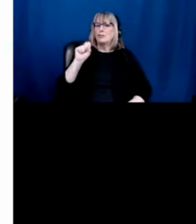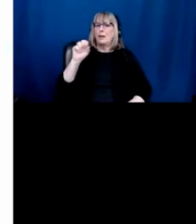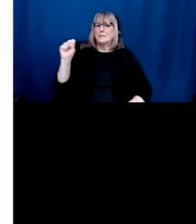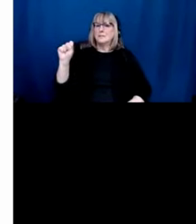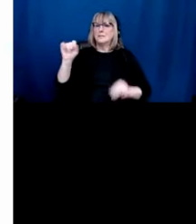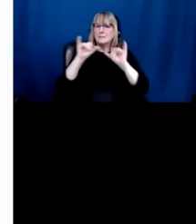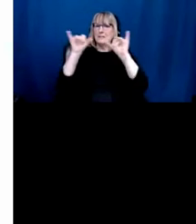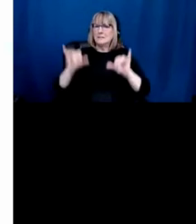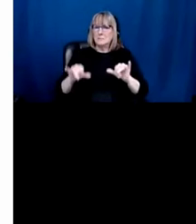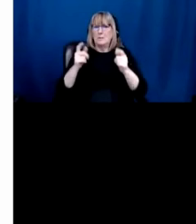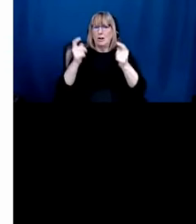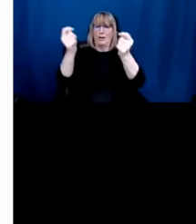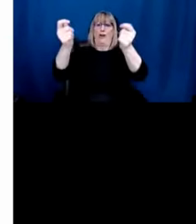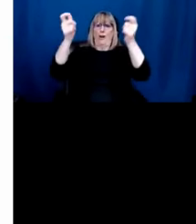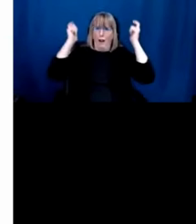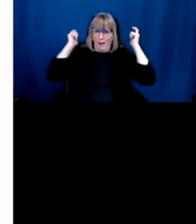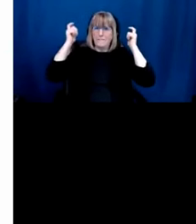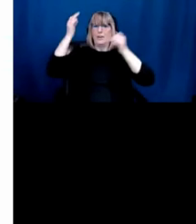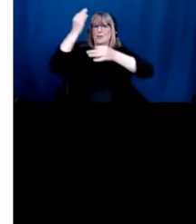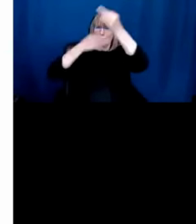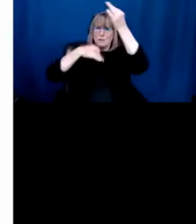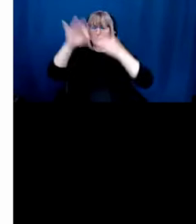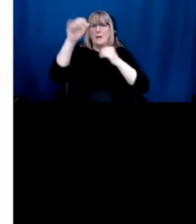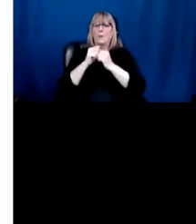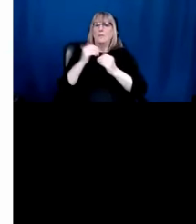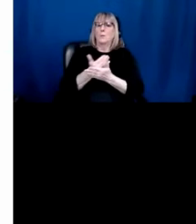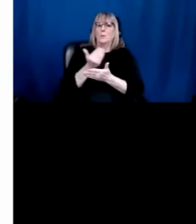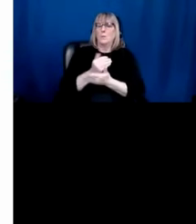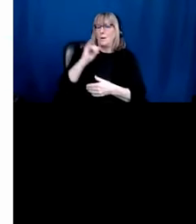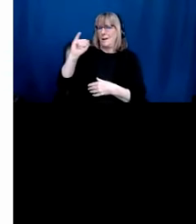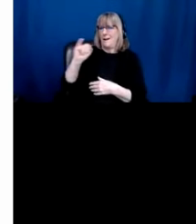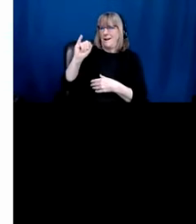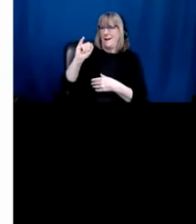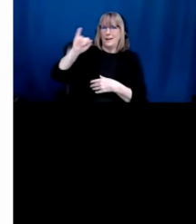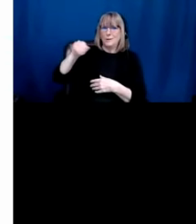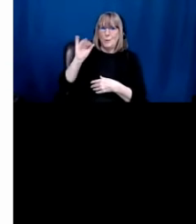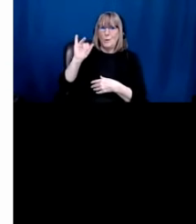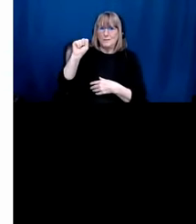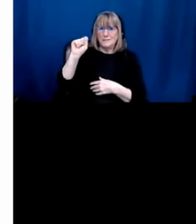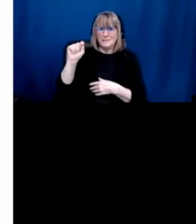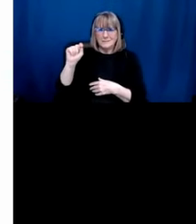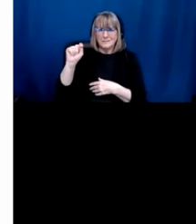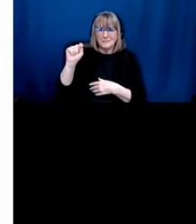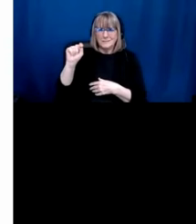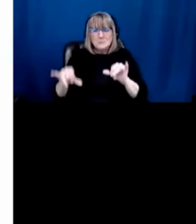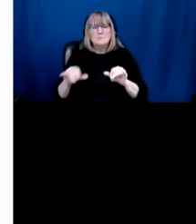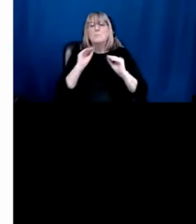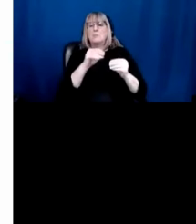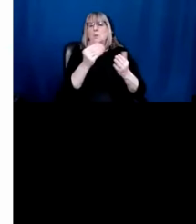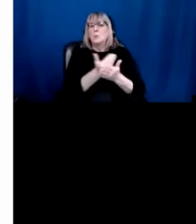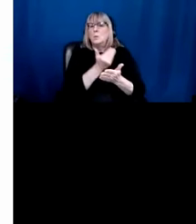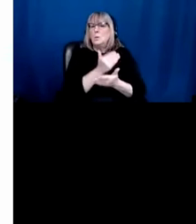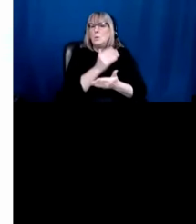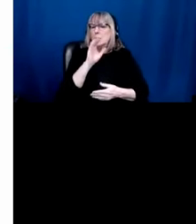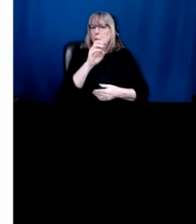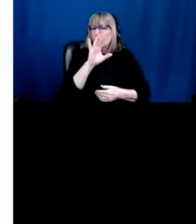cambiar otras paredes. with a new I-joist system. We were able to put some new commercial doors, some new